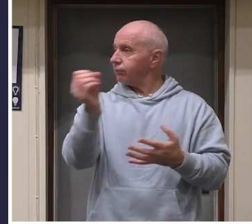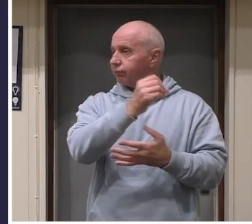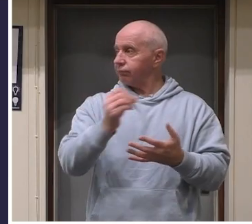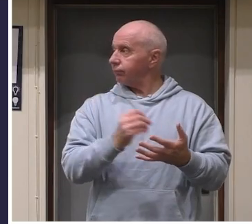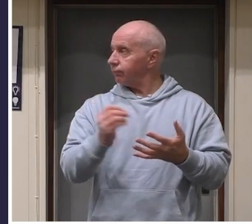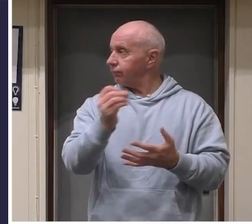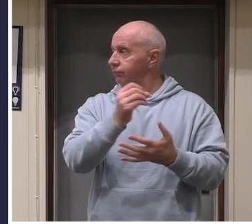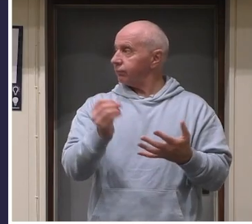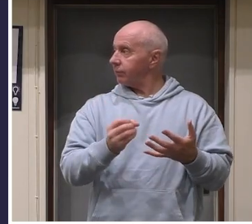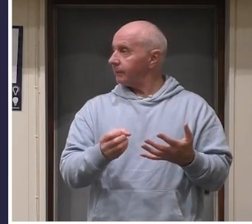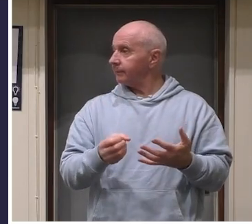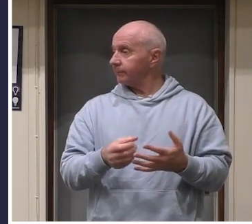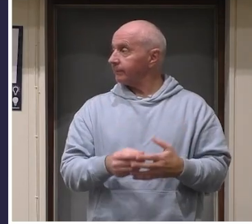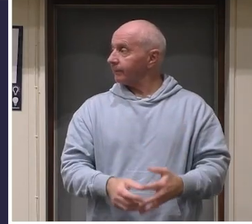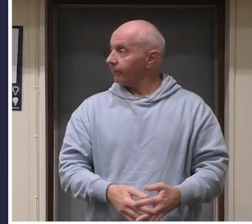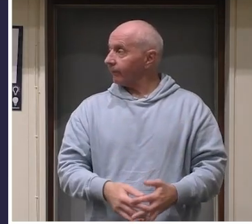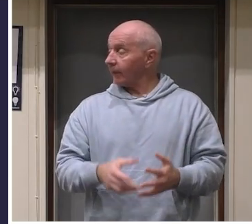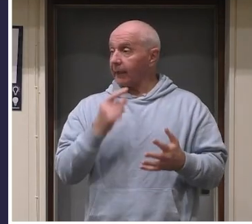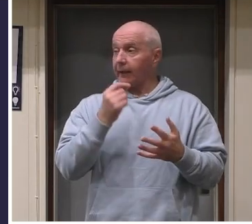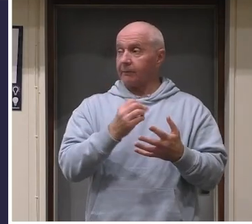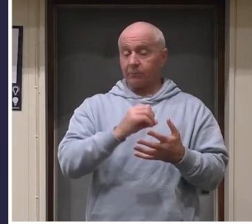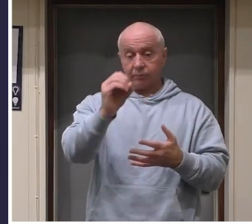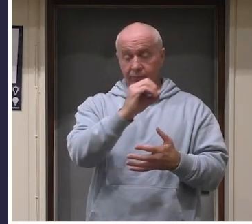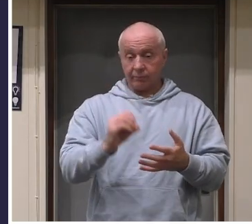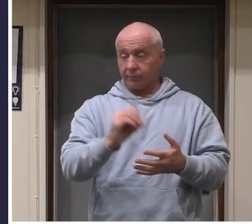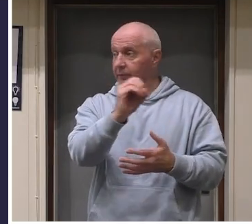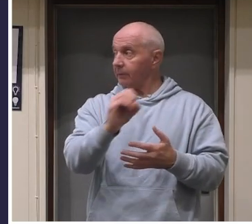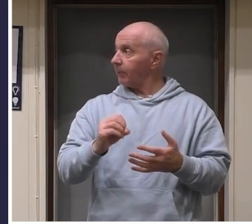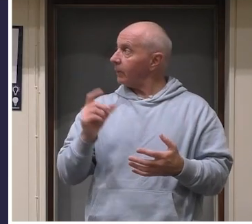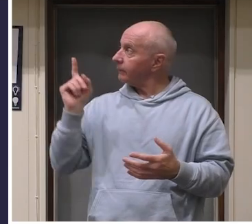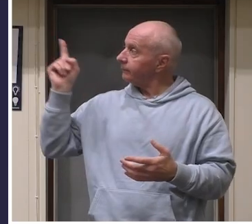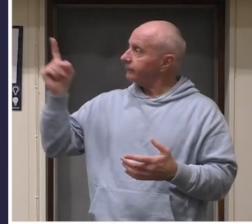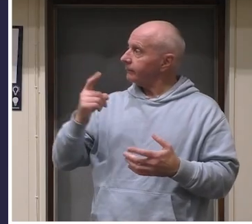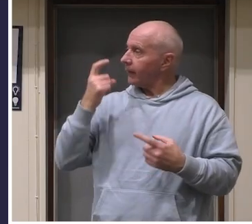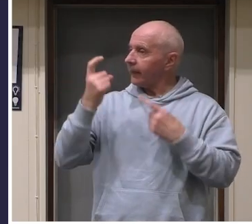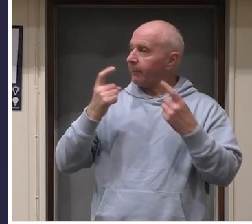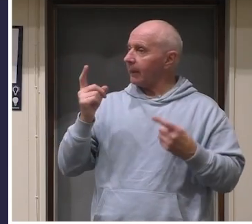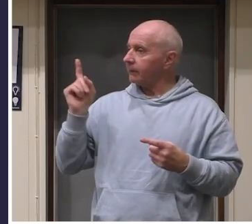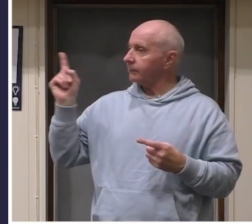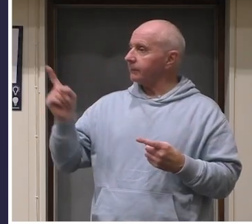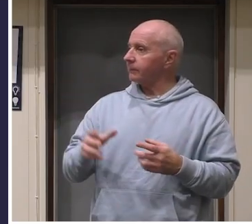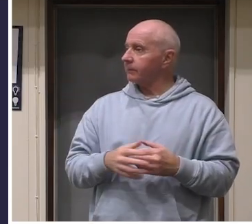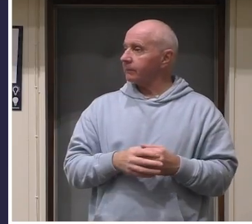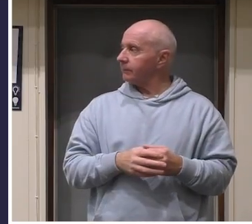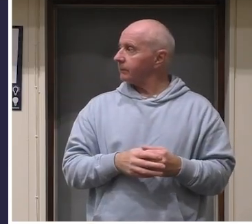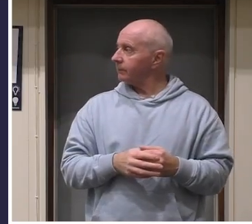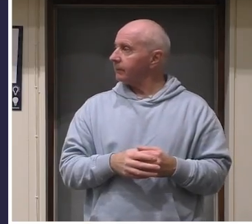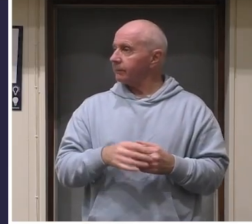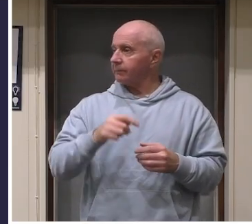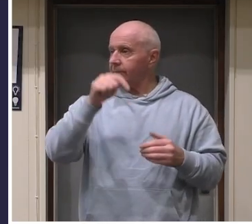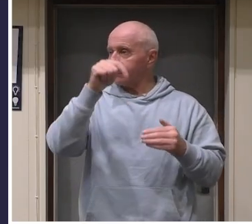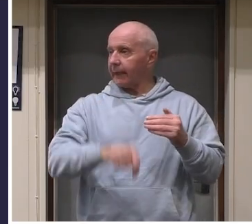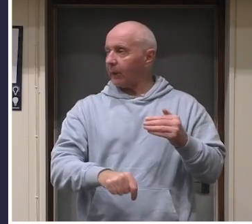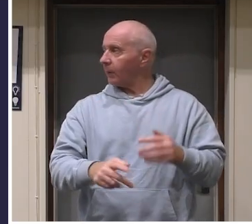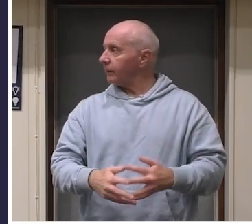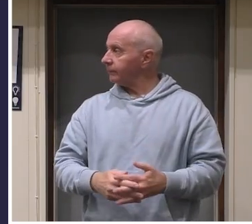will, it will go. It can go anywhere, yes. But if you think about it in this configuration, which direction would it go? It will go down,